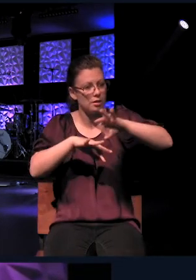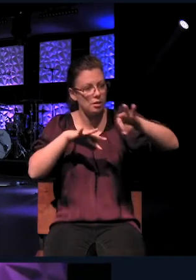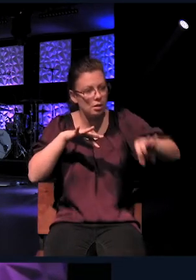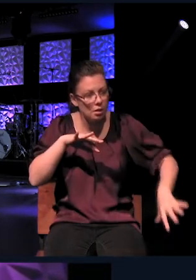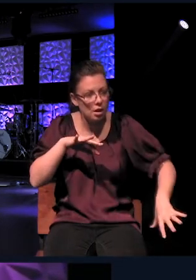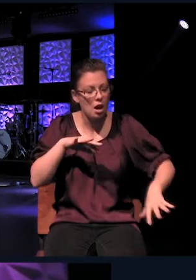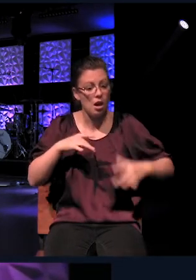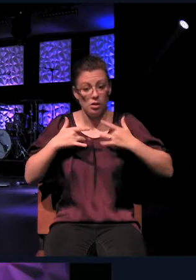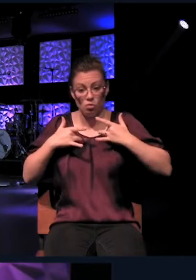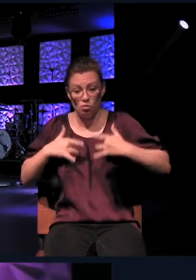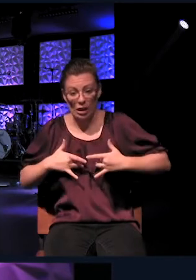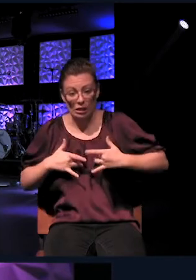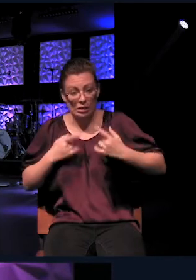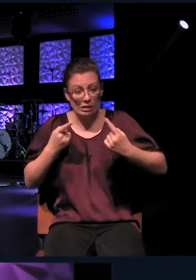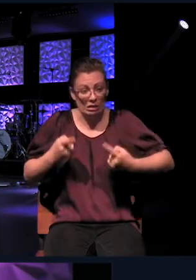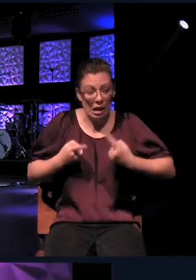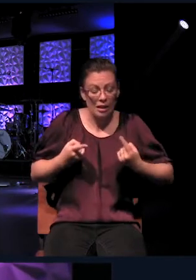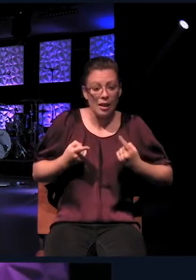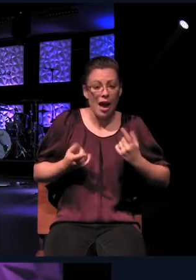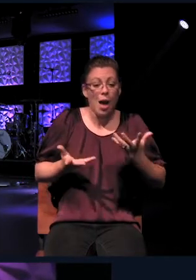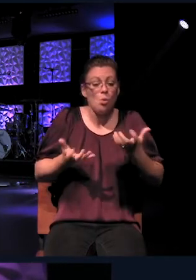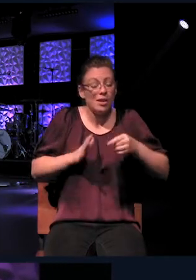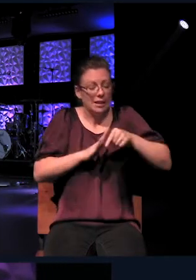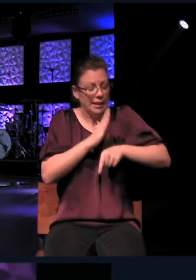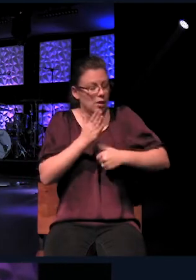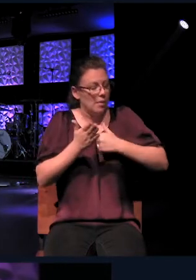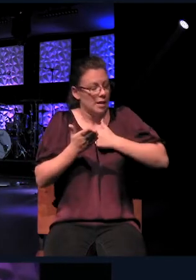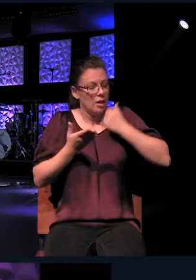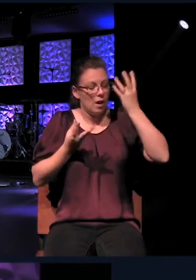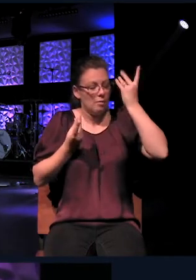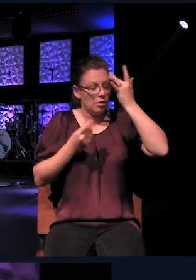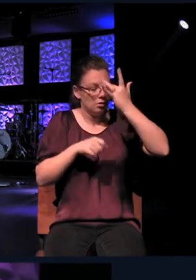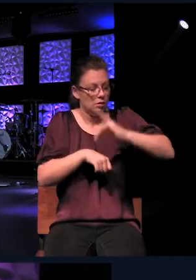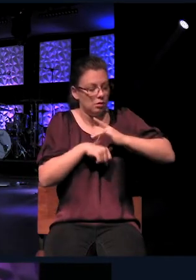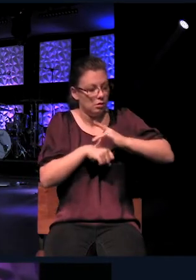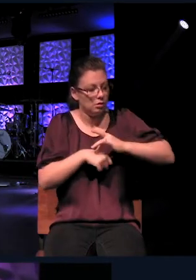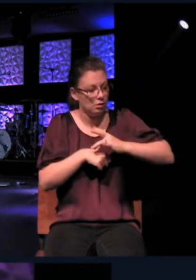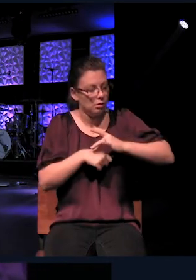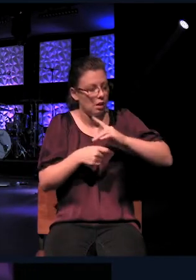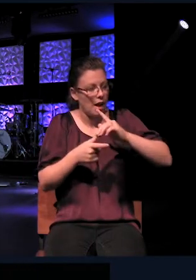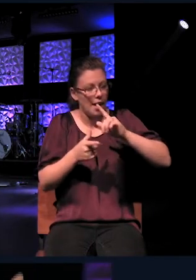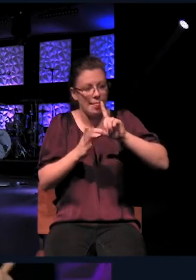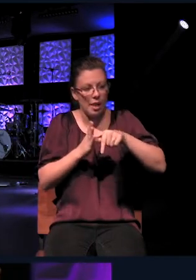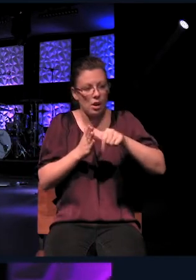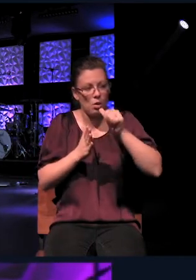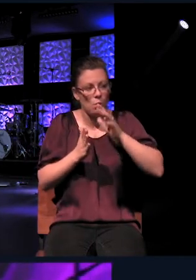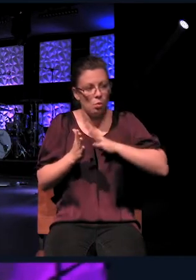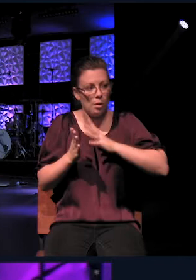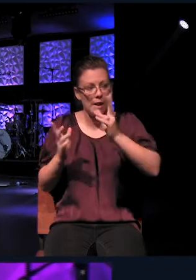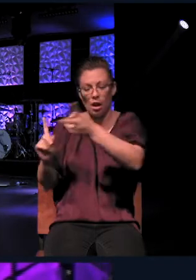with depression, was struggling with suicidal thoughts. And here I have this woman who pulls me aside and says,